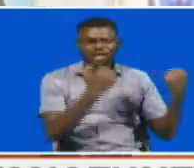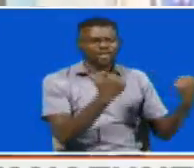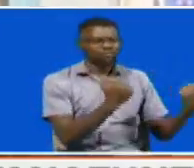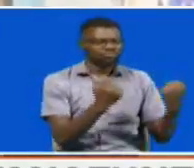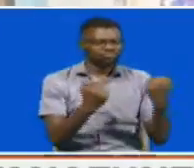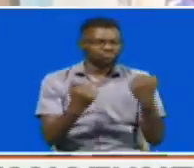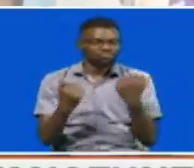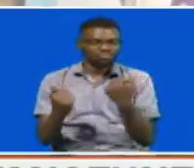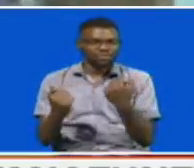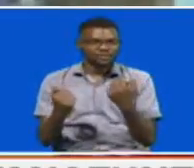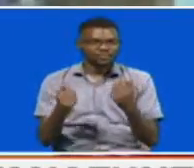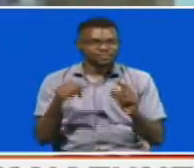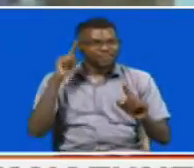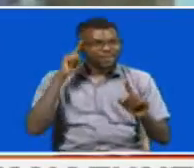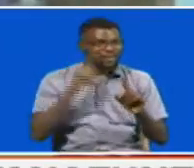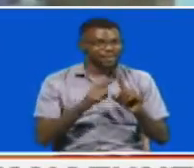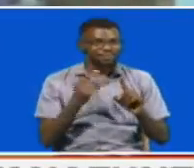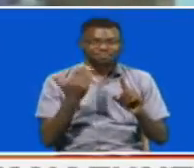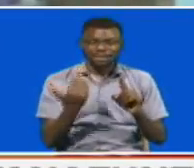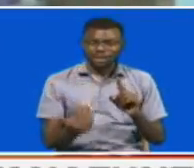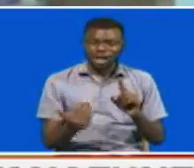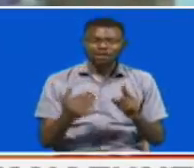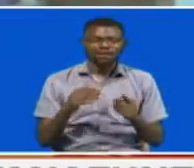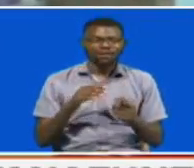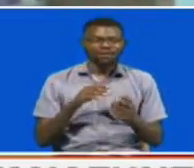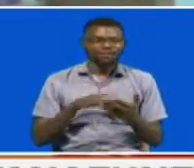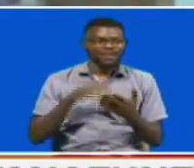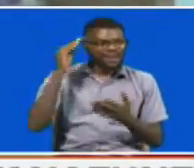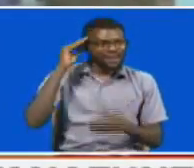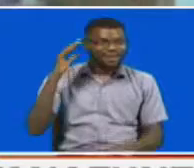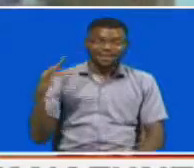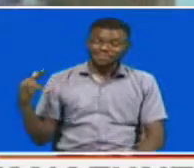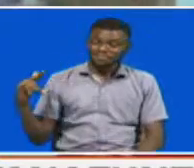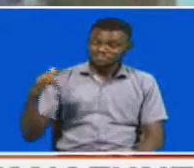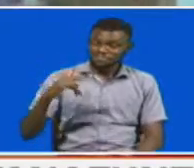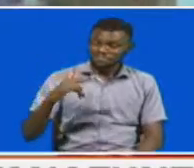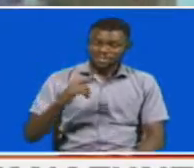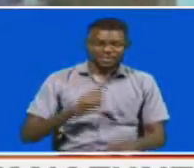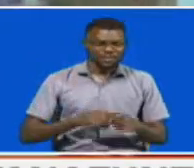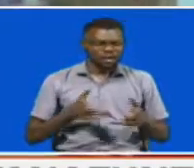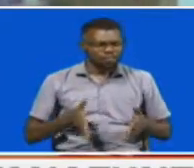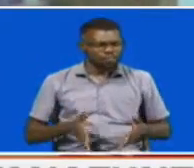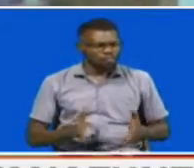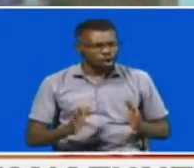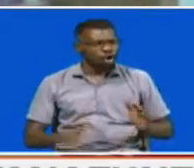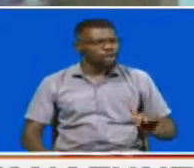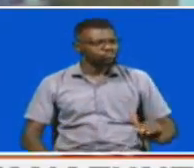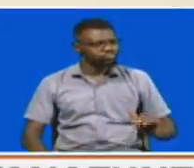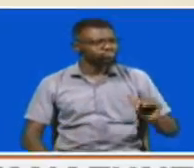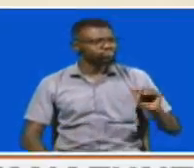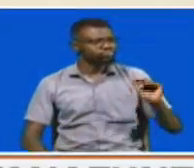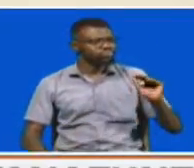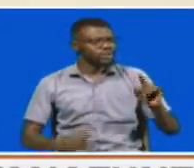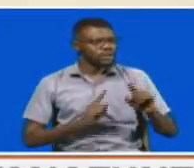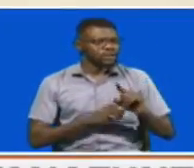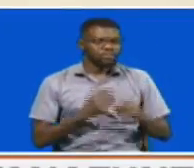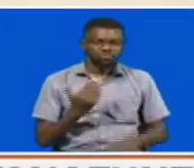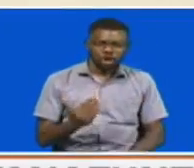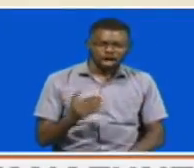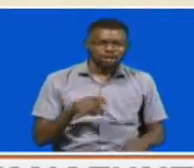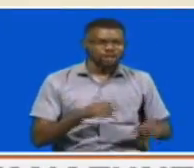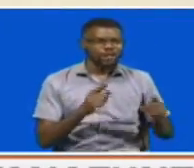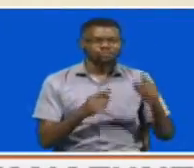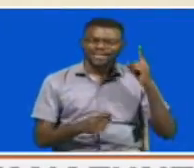kusoma somo la urubani. Yes, it is. Emmanuel, since he was born, when he was young, his dream was to be a